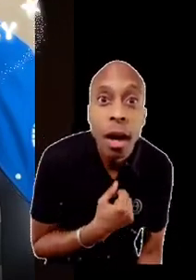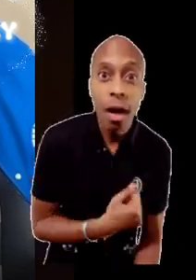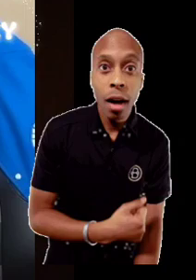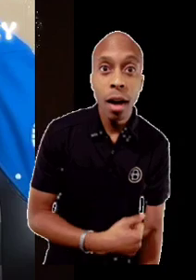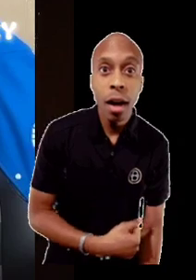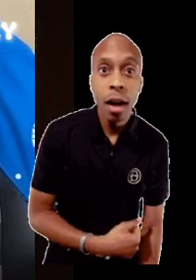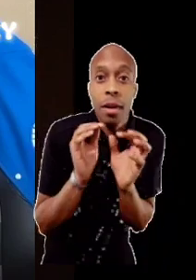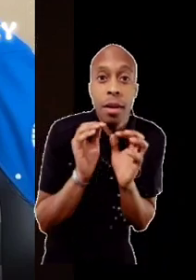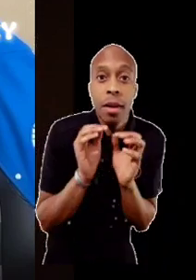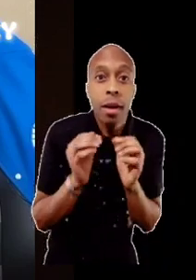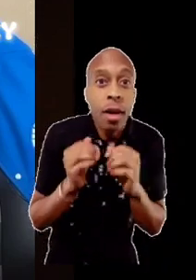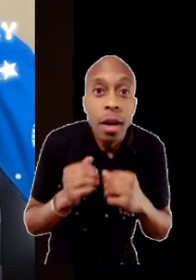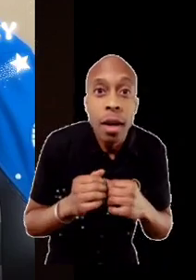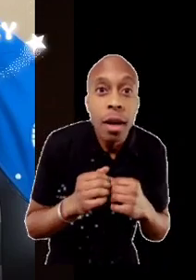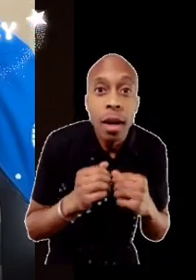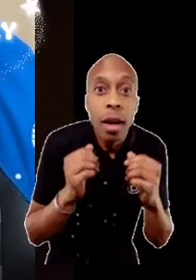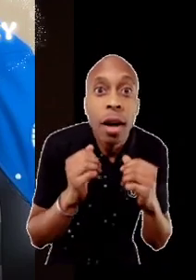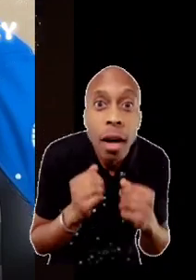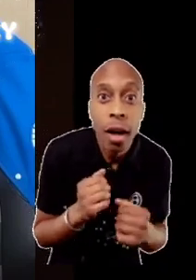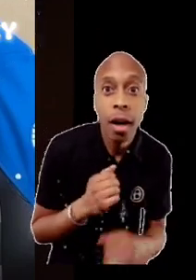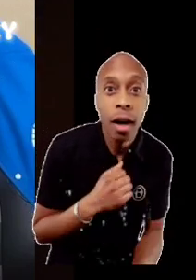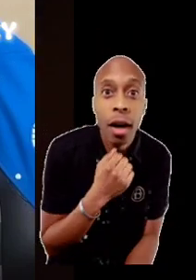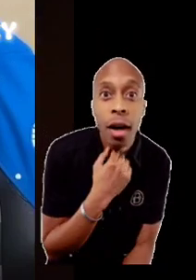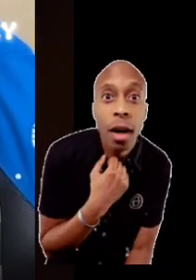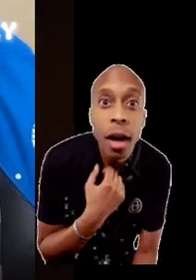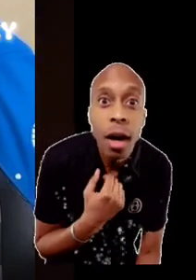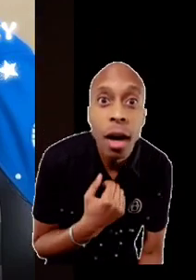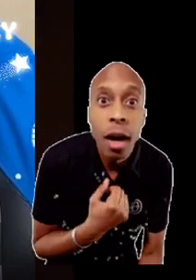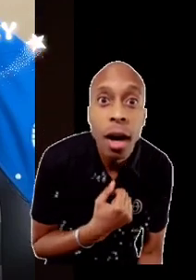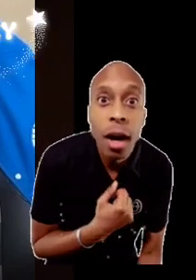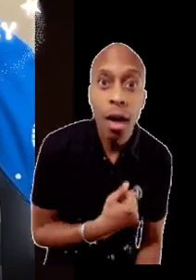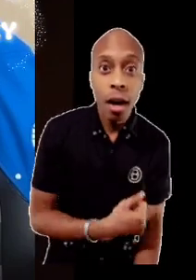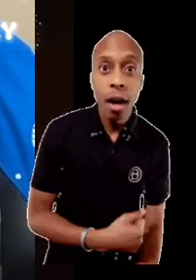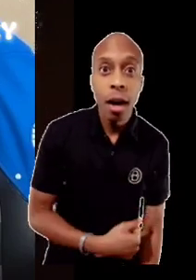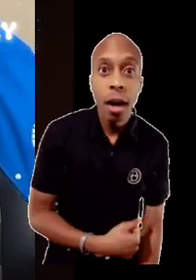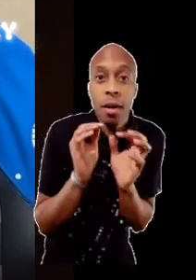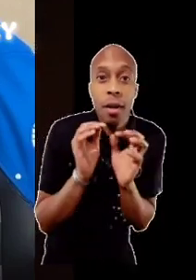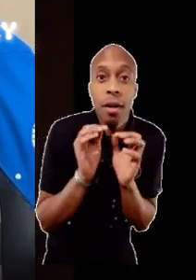go walk. Bigger data, it now go walk.